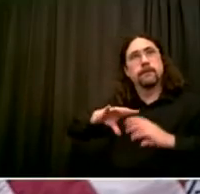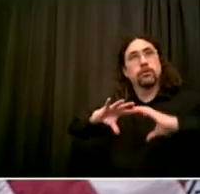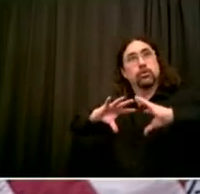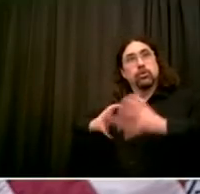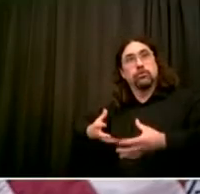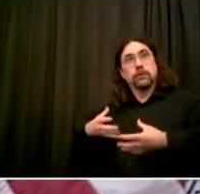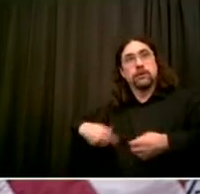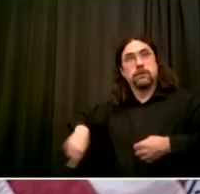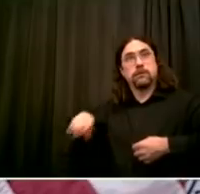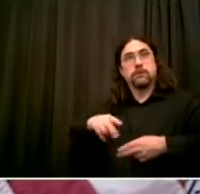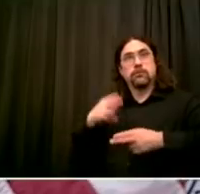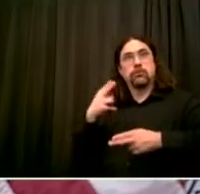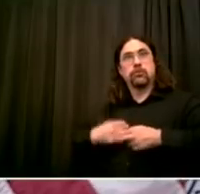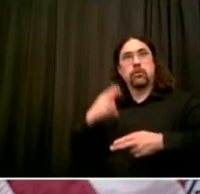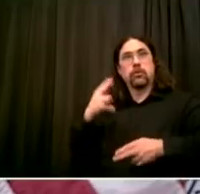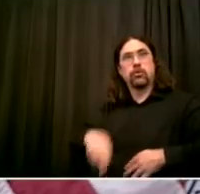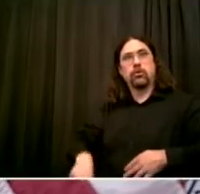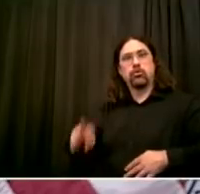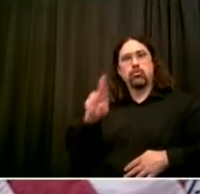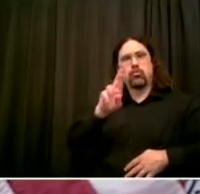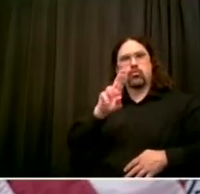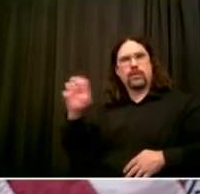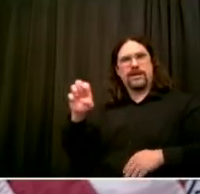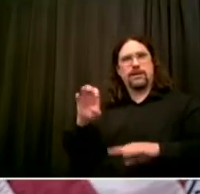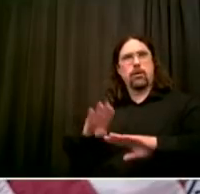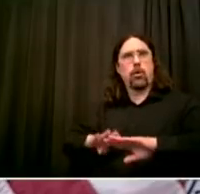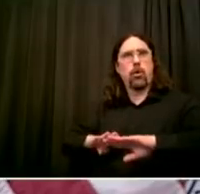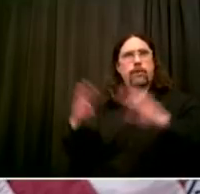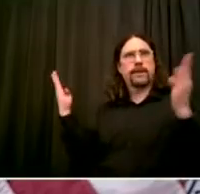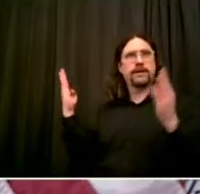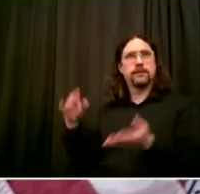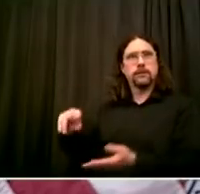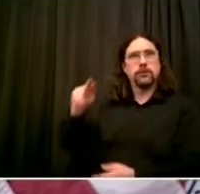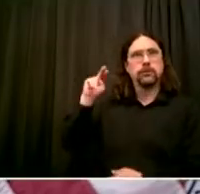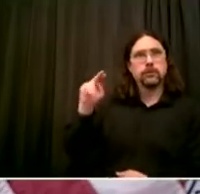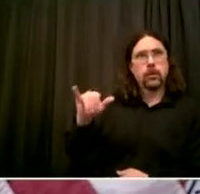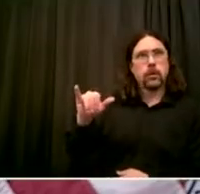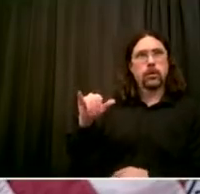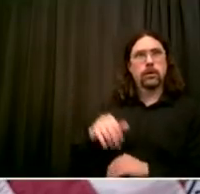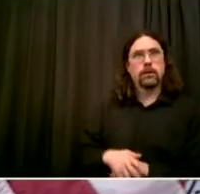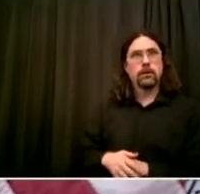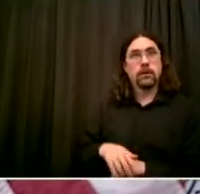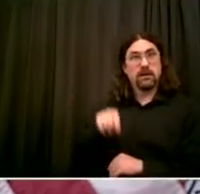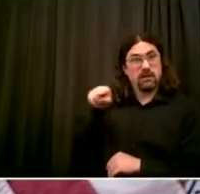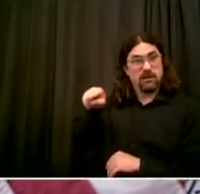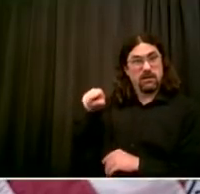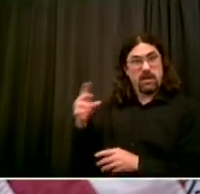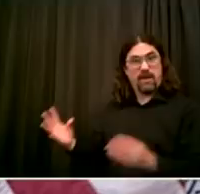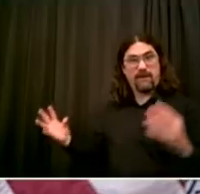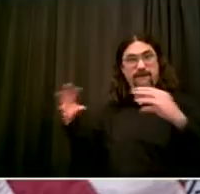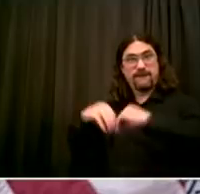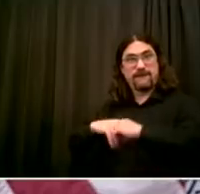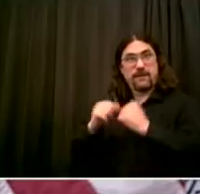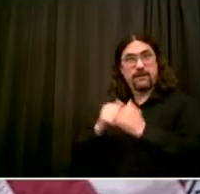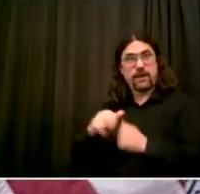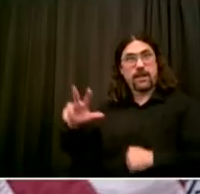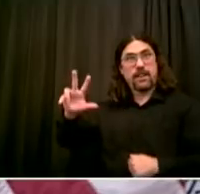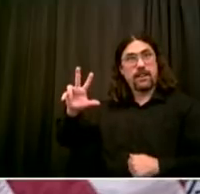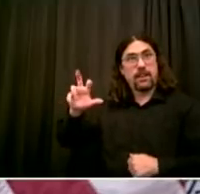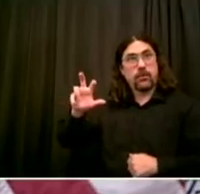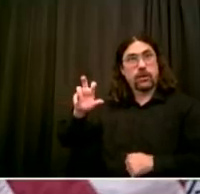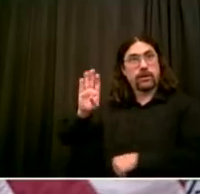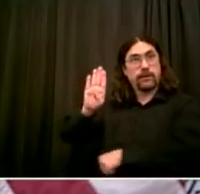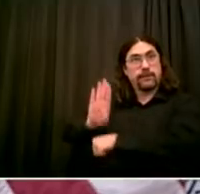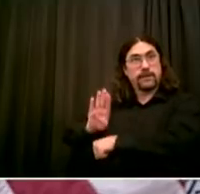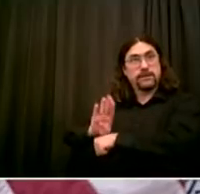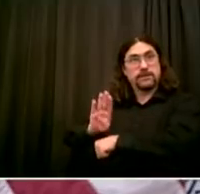them. Yeah, I mean, the city and state are totally united on the